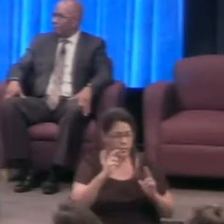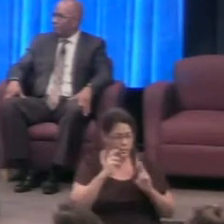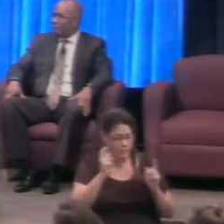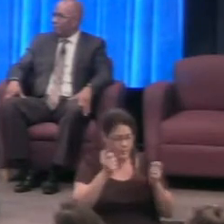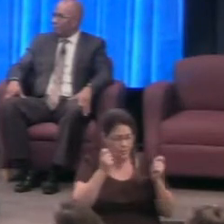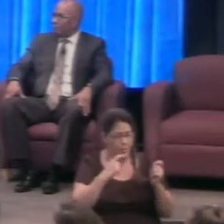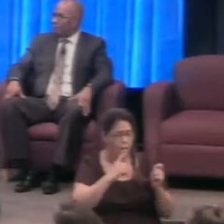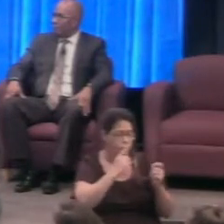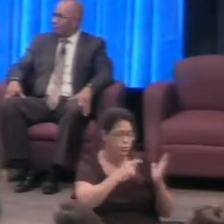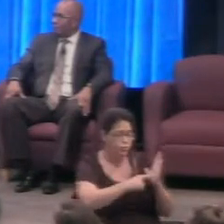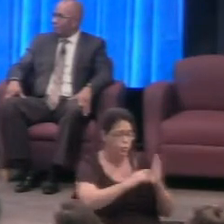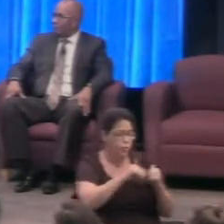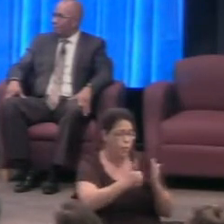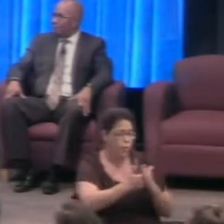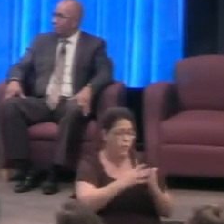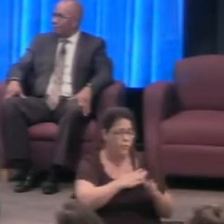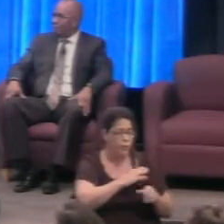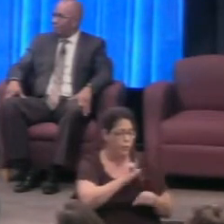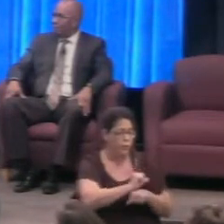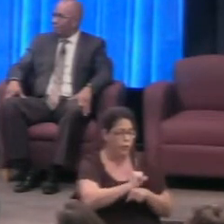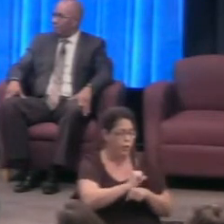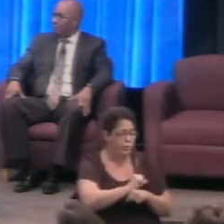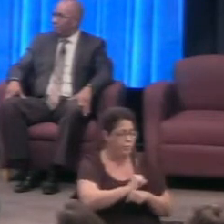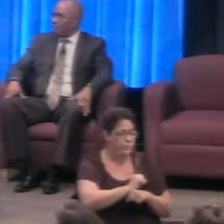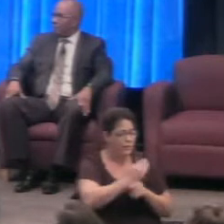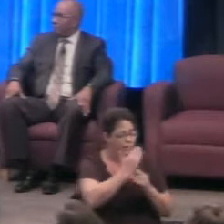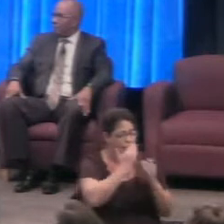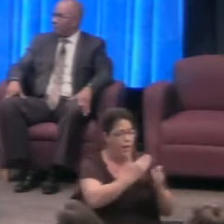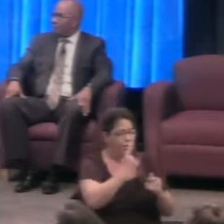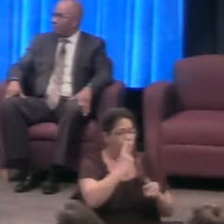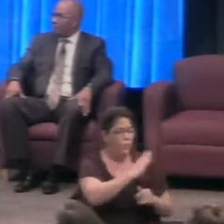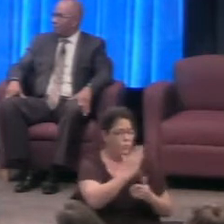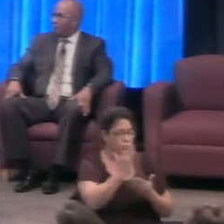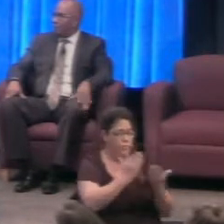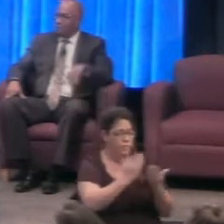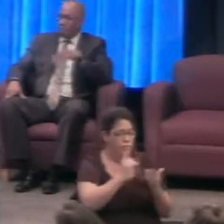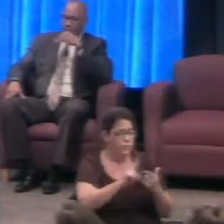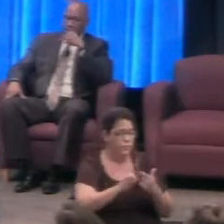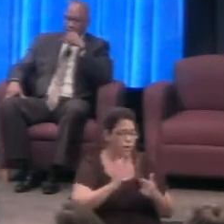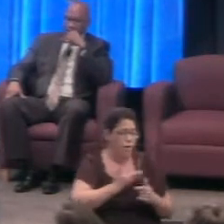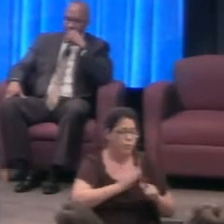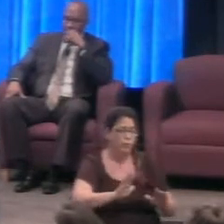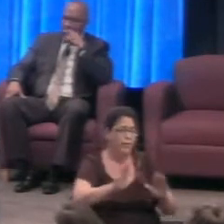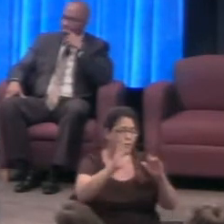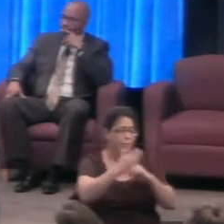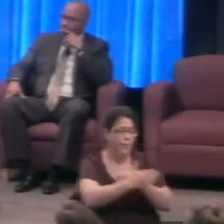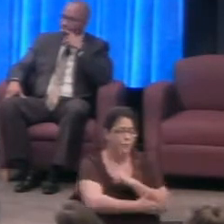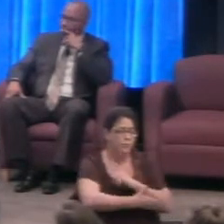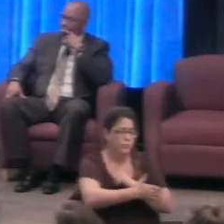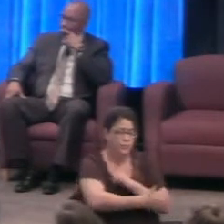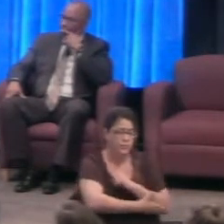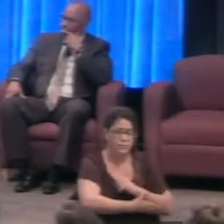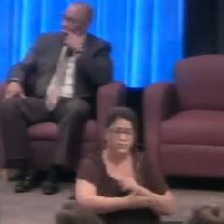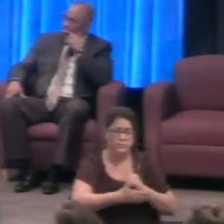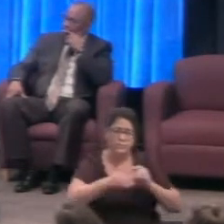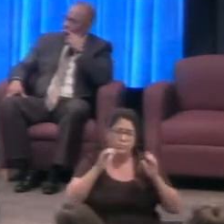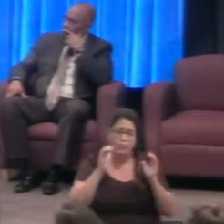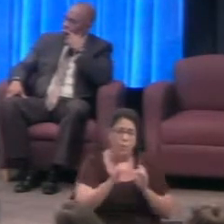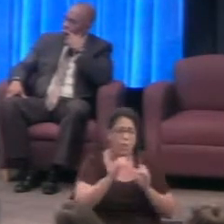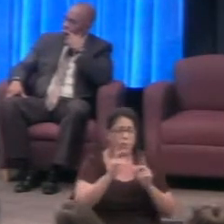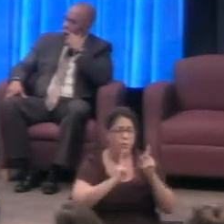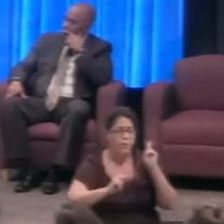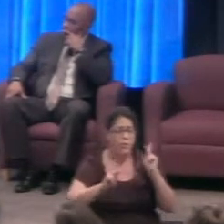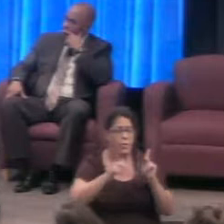you have done in an exceptional career. Thank you for your service to this great country. It is a small and dedicated group of people